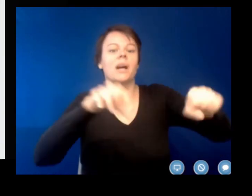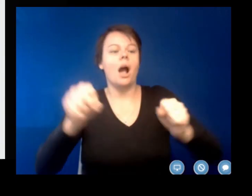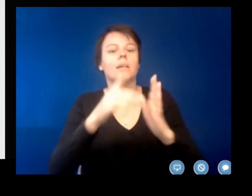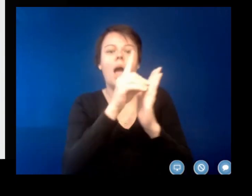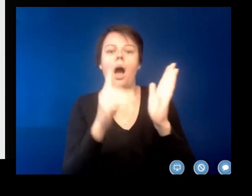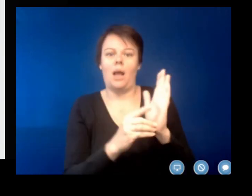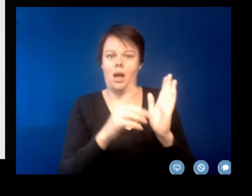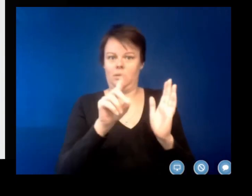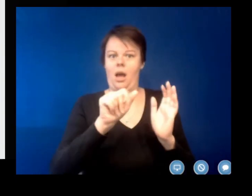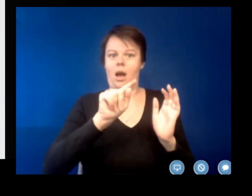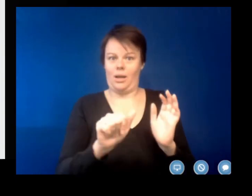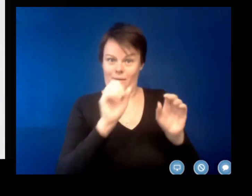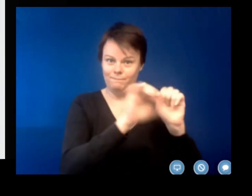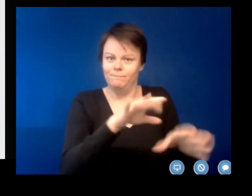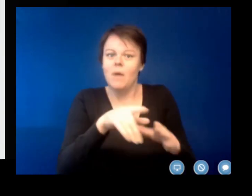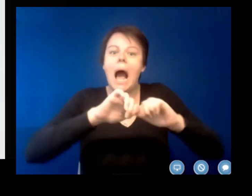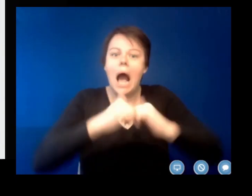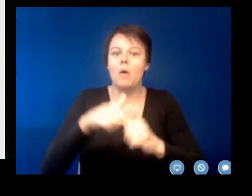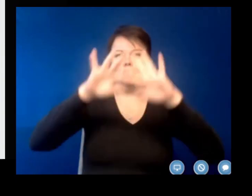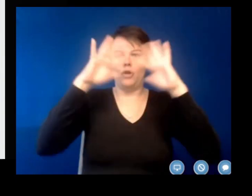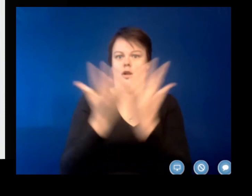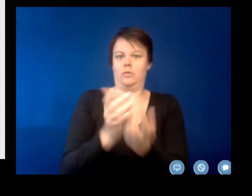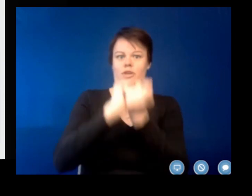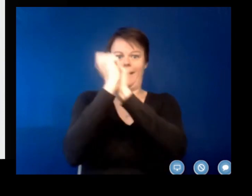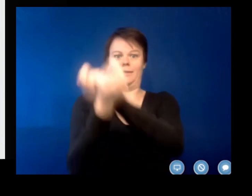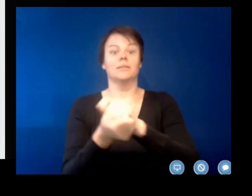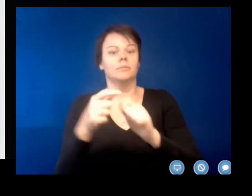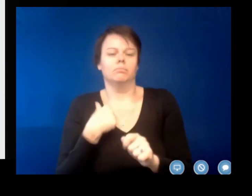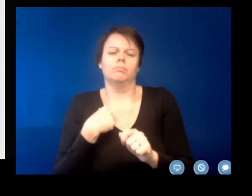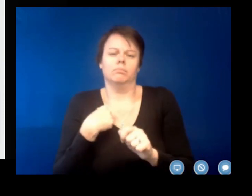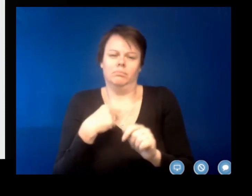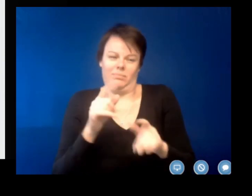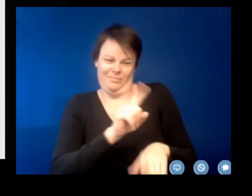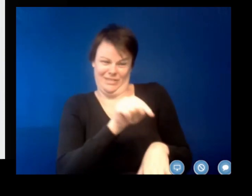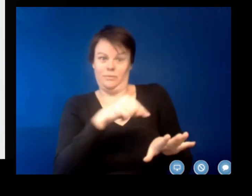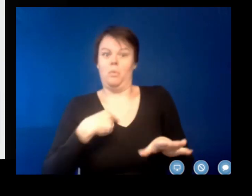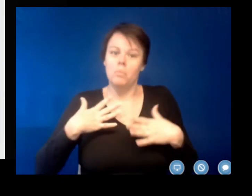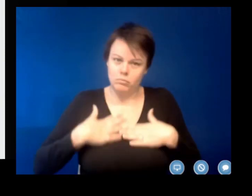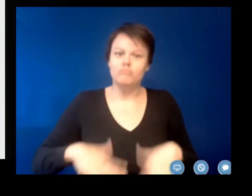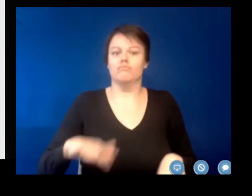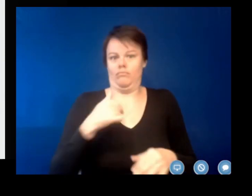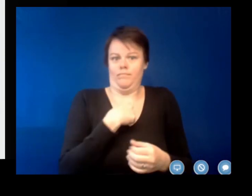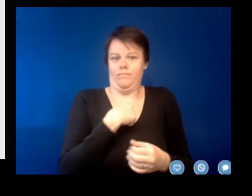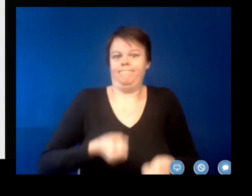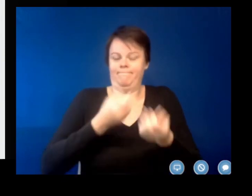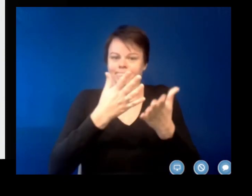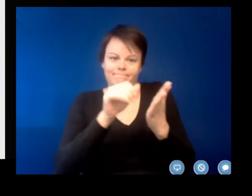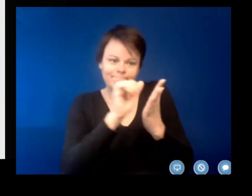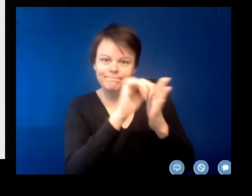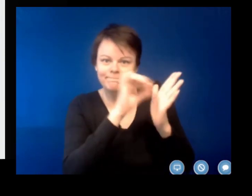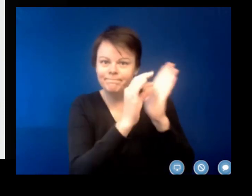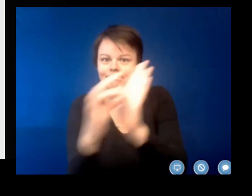the world is changing. And what I would like now to add on these empirical